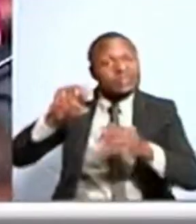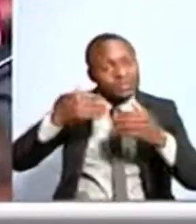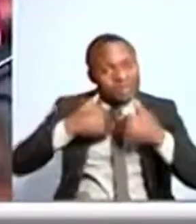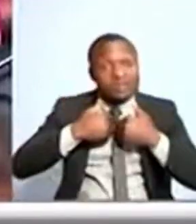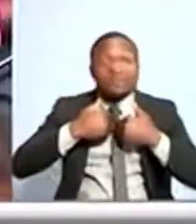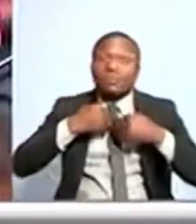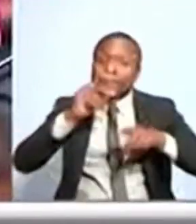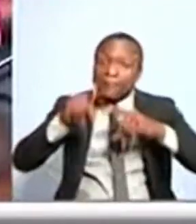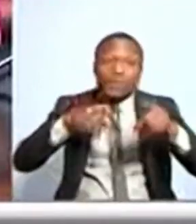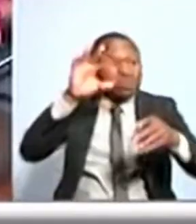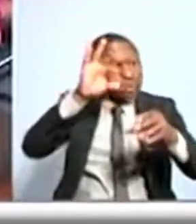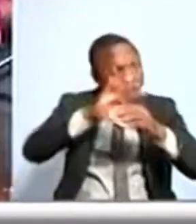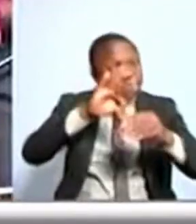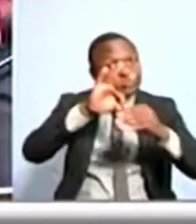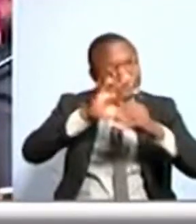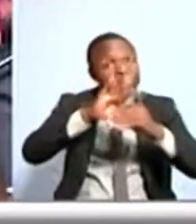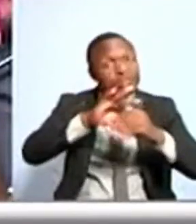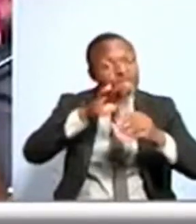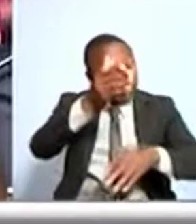who supported you,